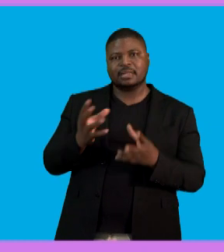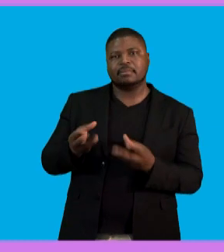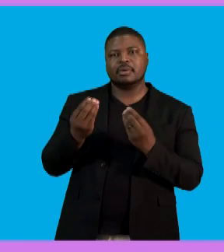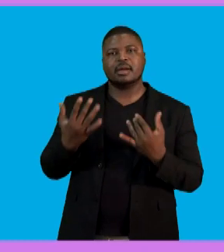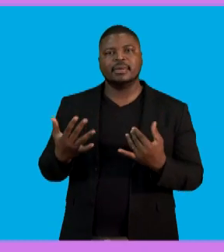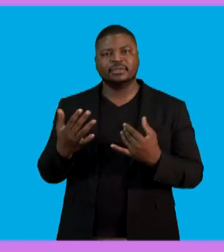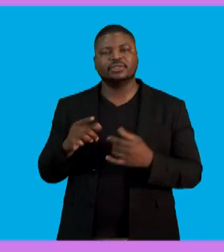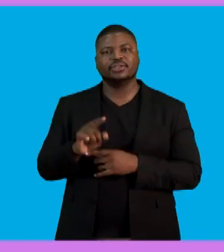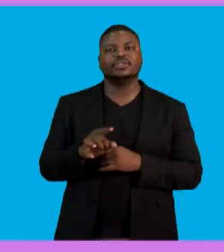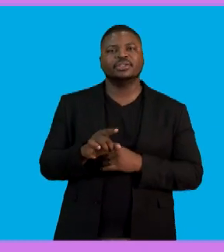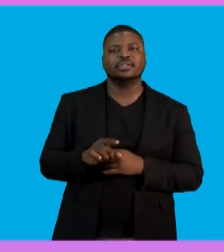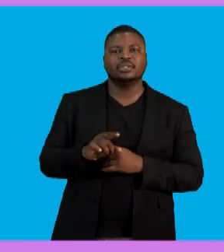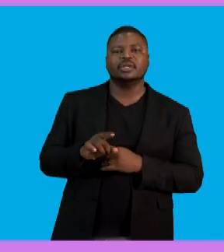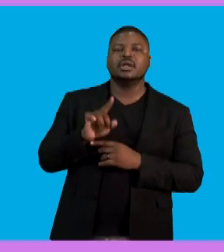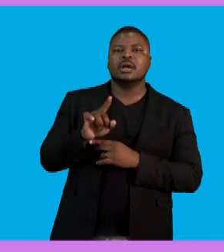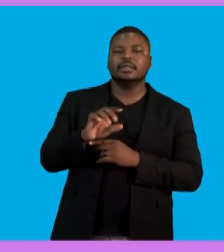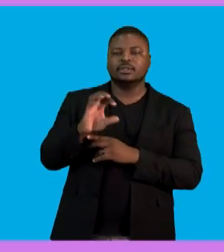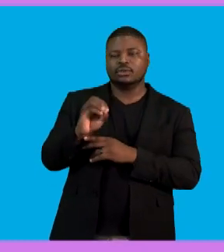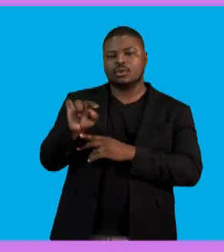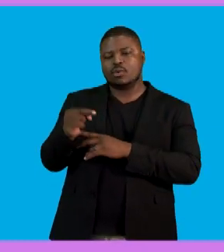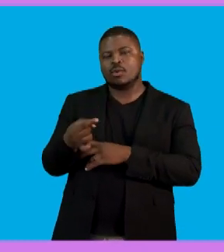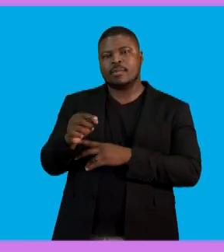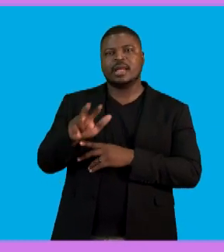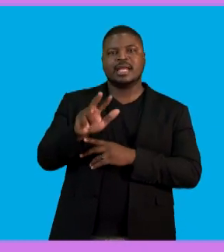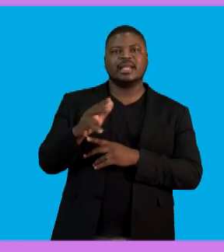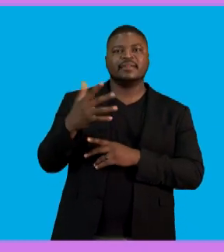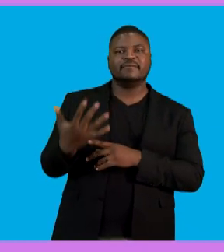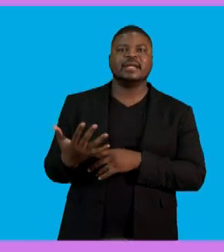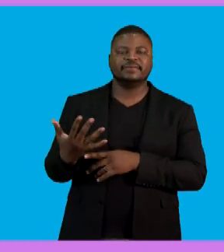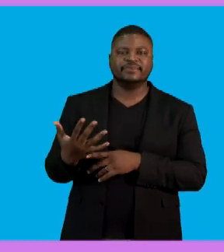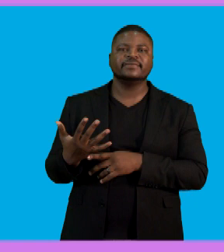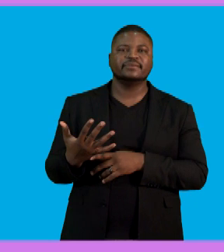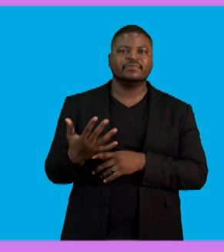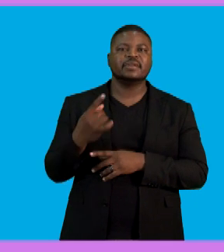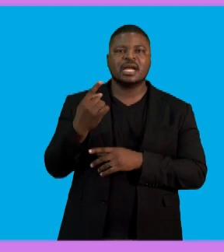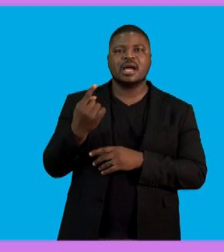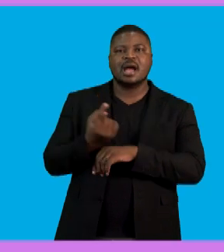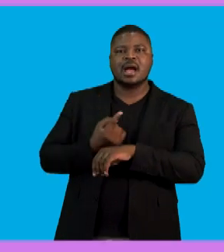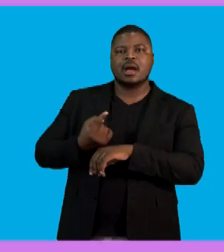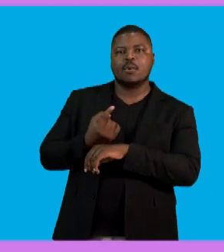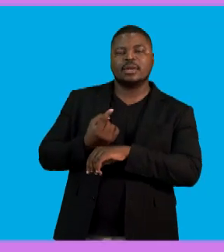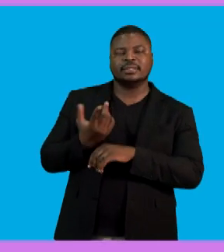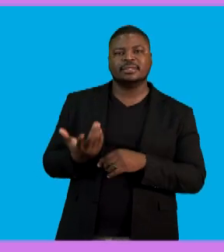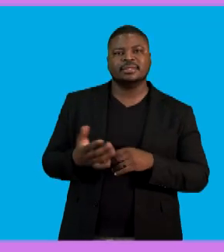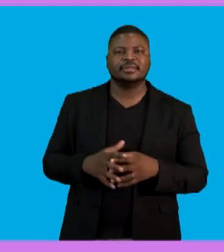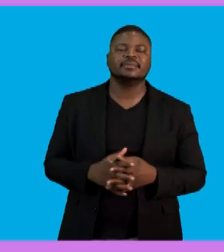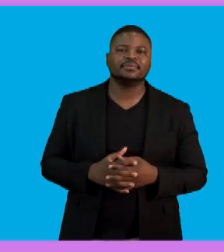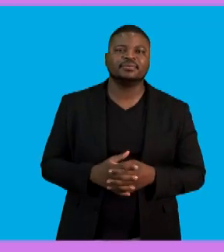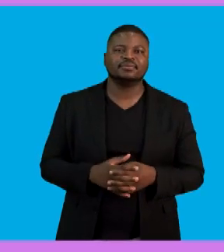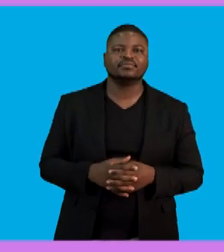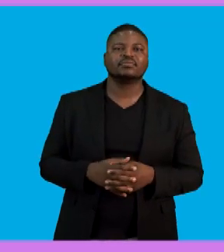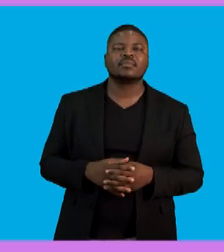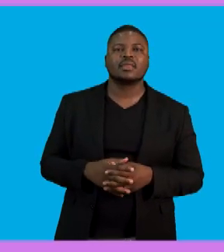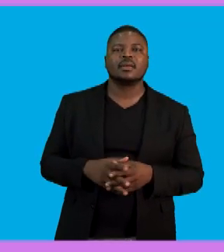0.85 minutes. So this just indicates that, sorry, it's hours. 0.85 hours. This indicates that it did not even